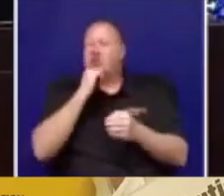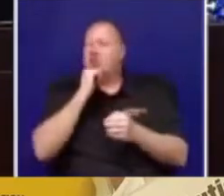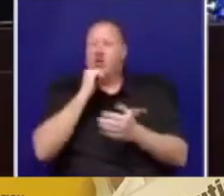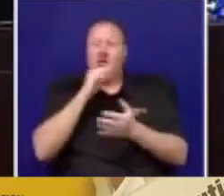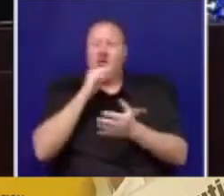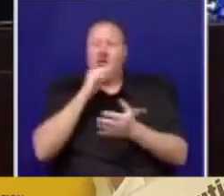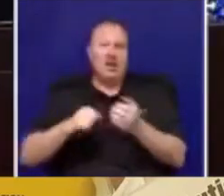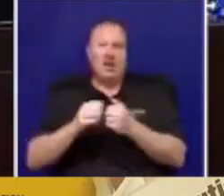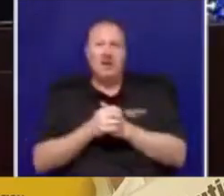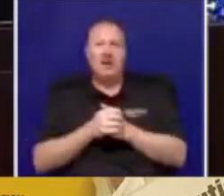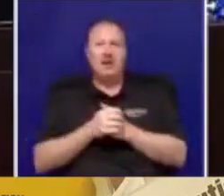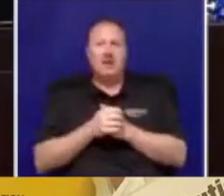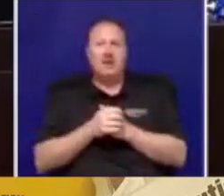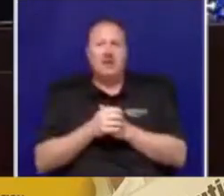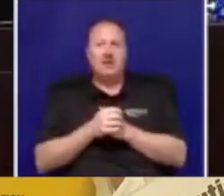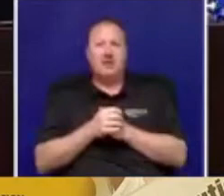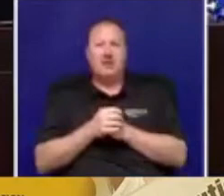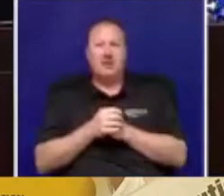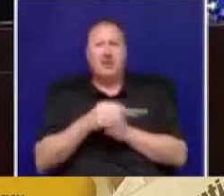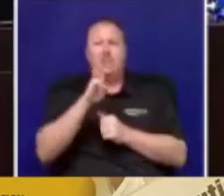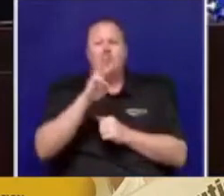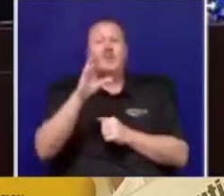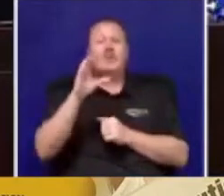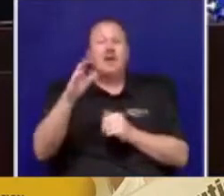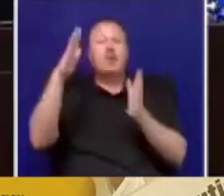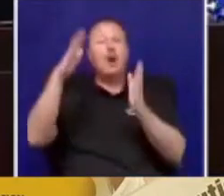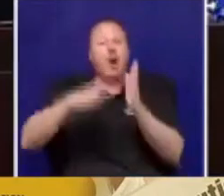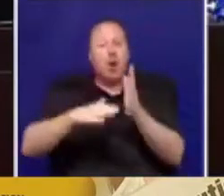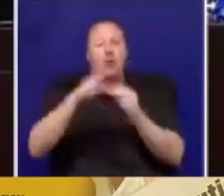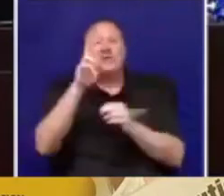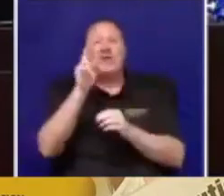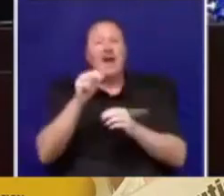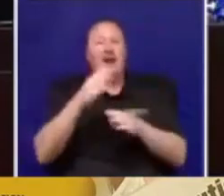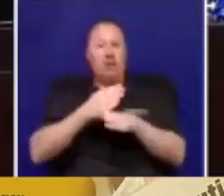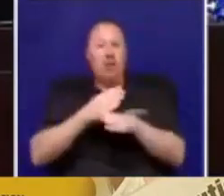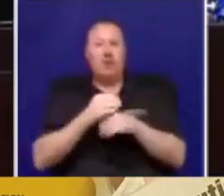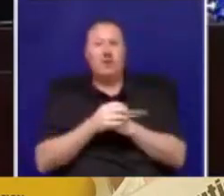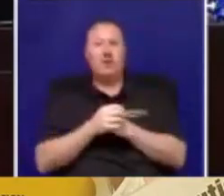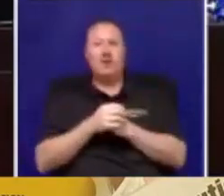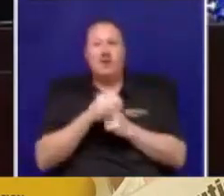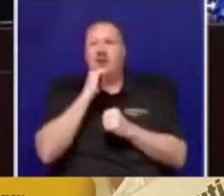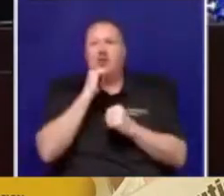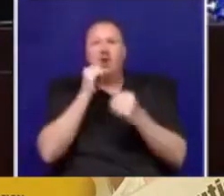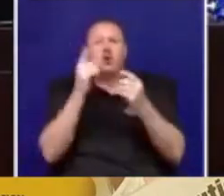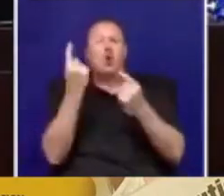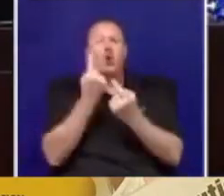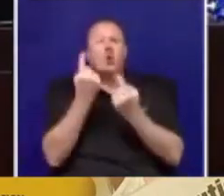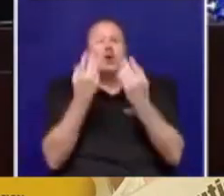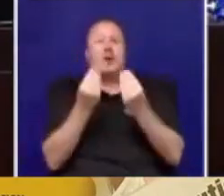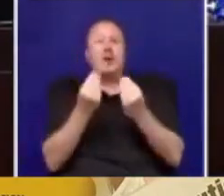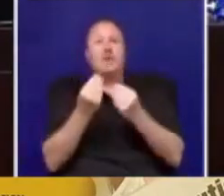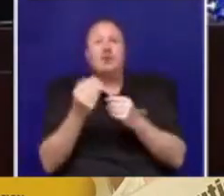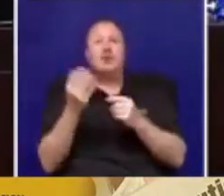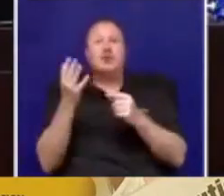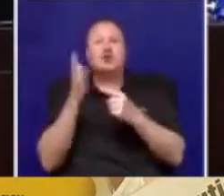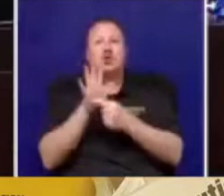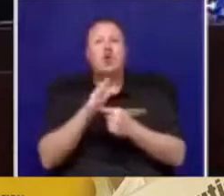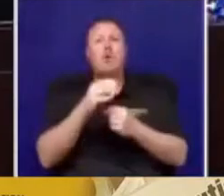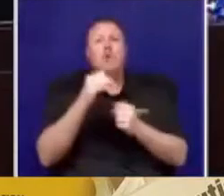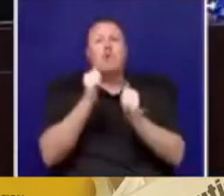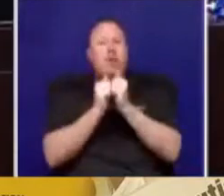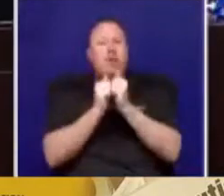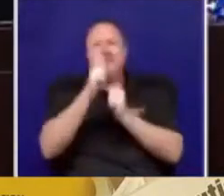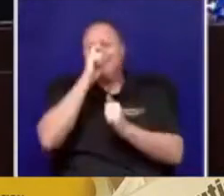Western Cape has the lowest unemployment rate in South Africa. These are not just figures. These are brothers and sisters